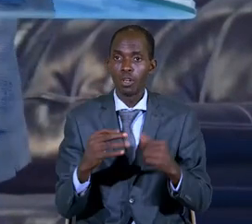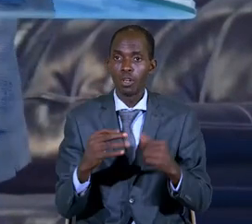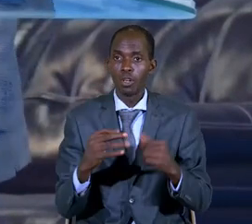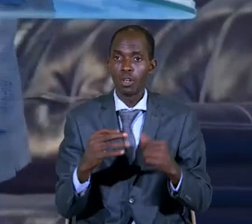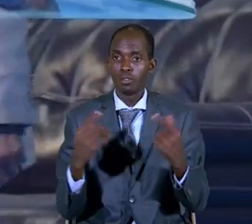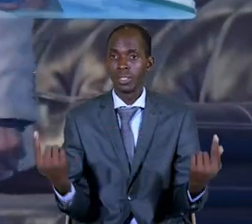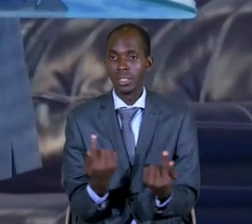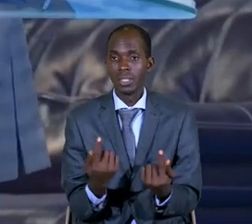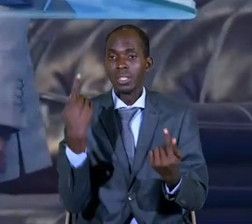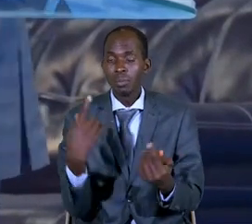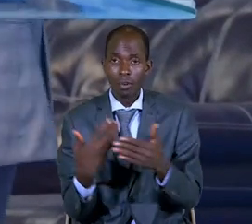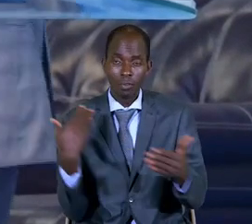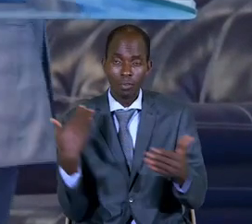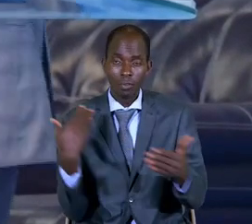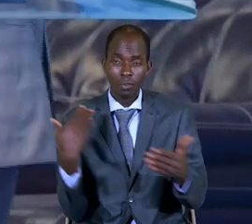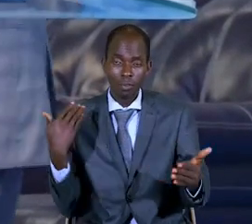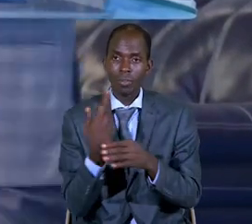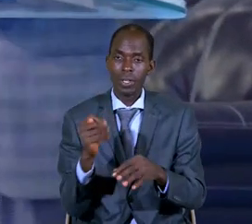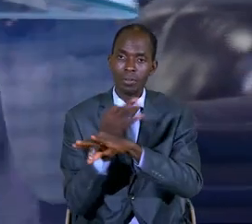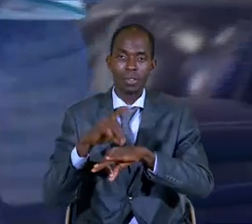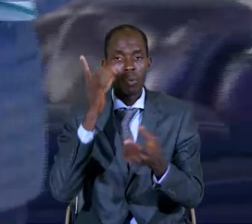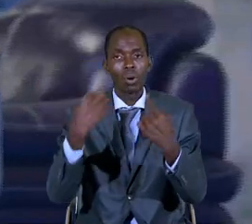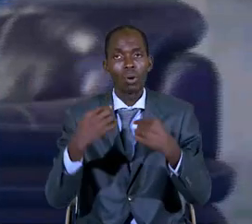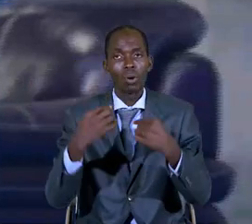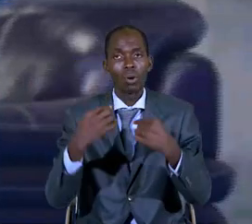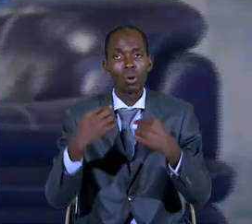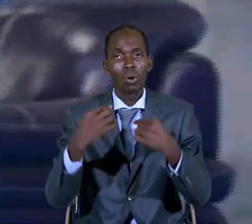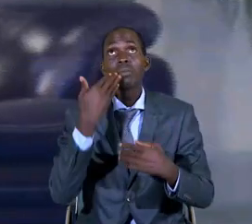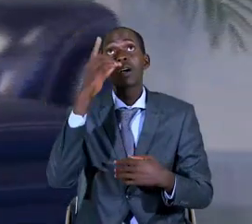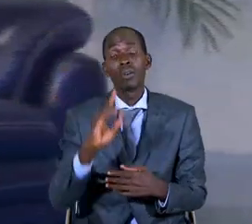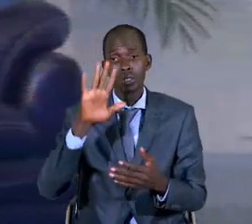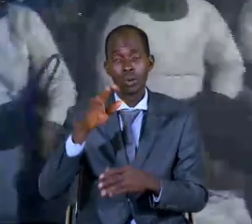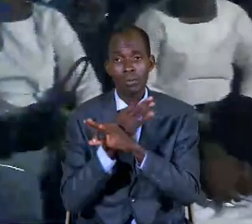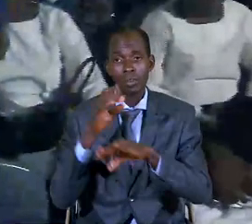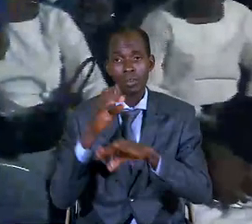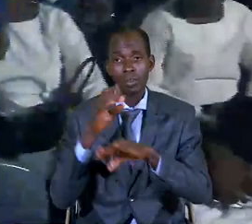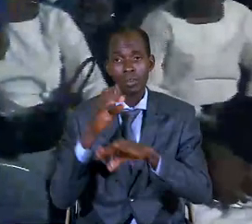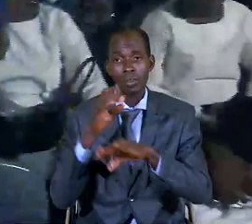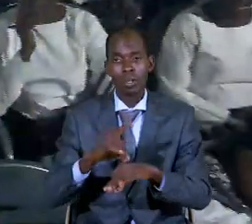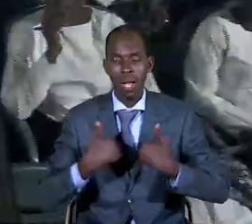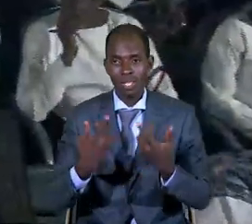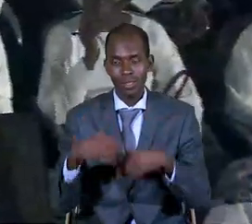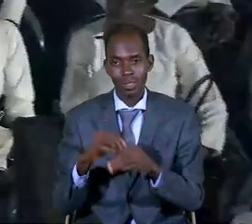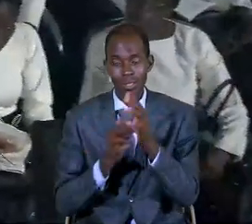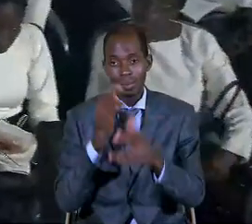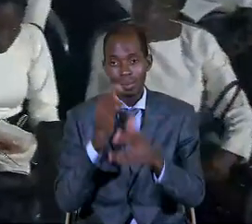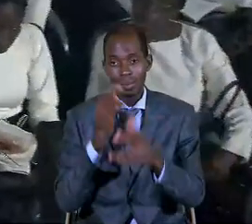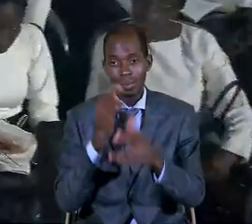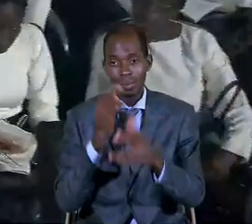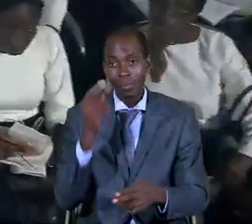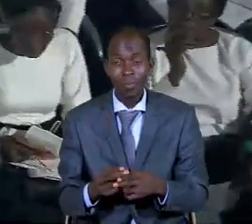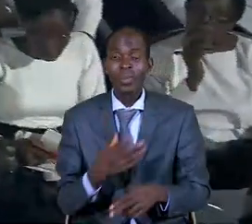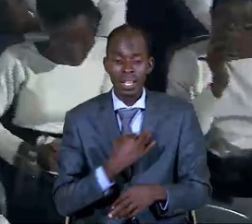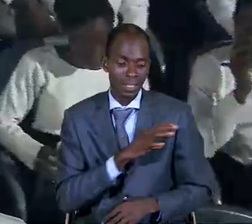before the freedom will come. And thank God tonight, your freedom has come. And Christ